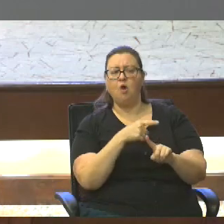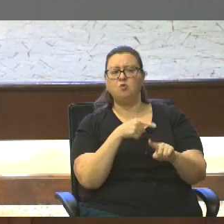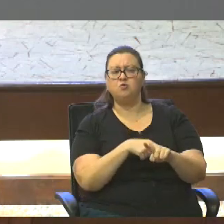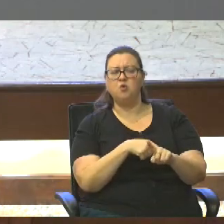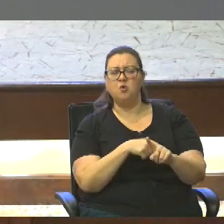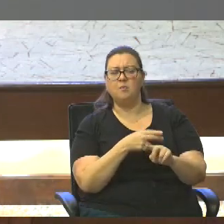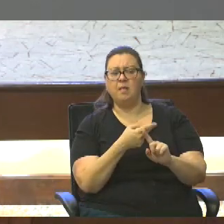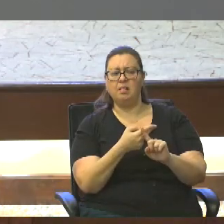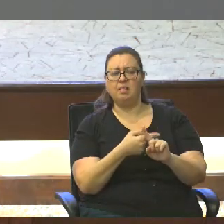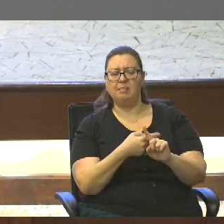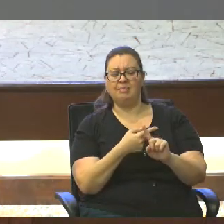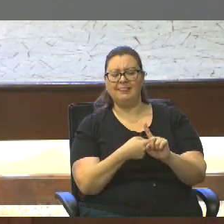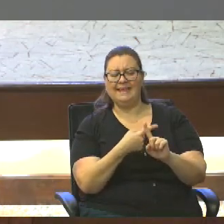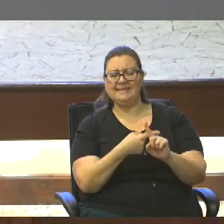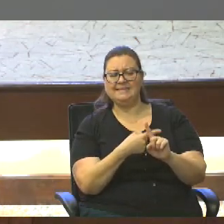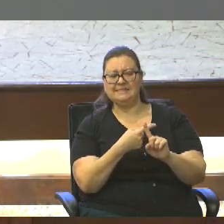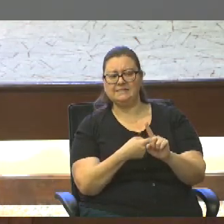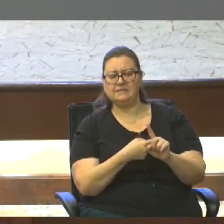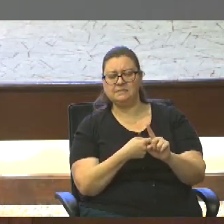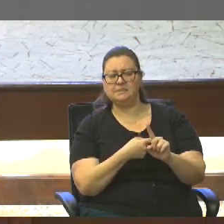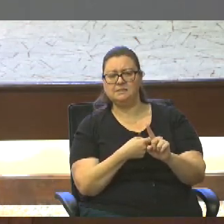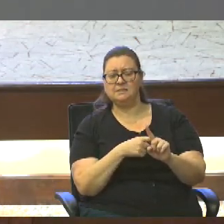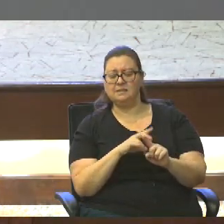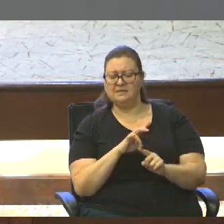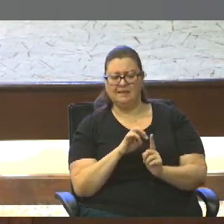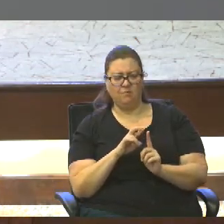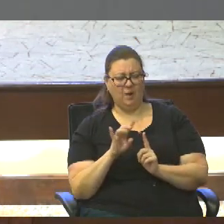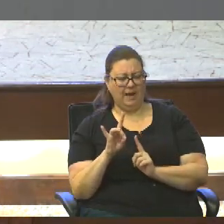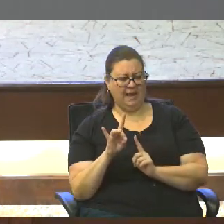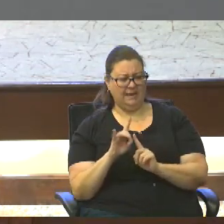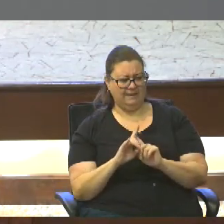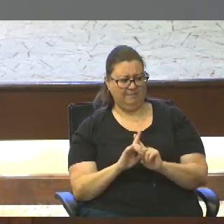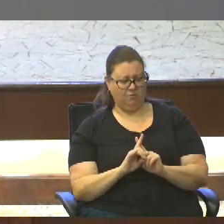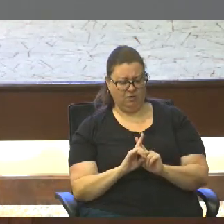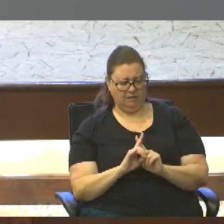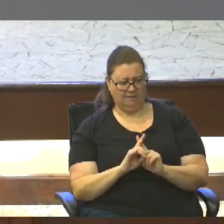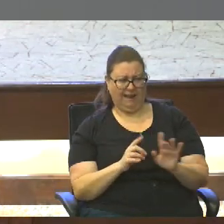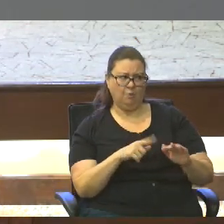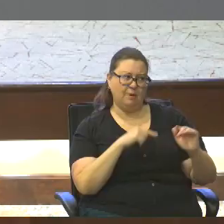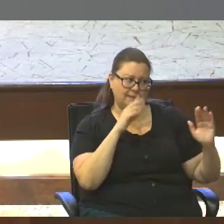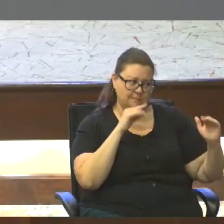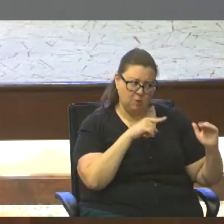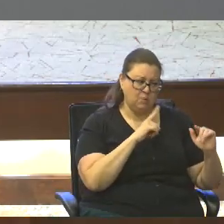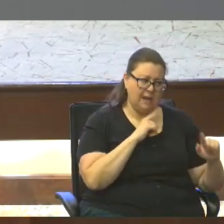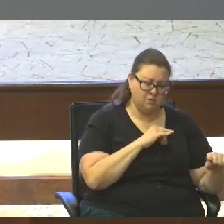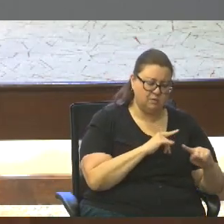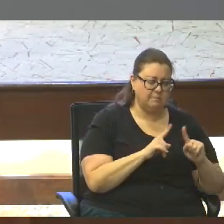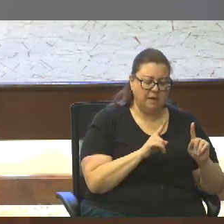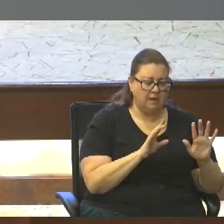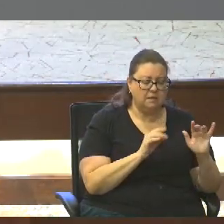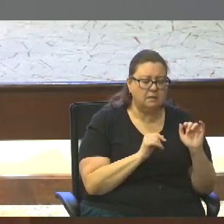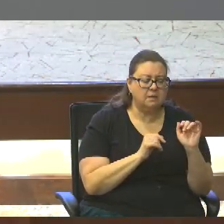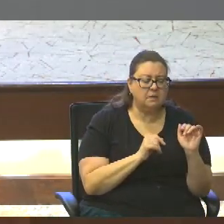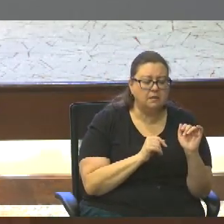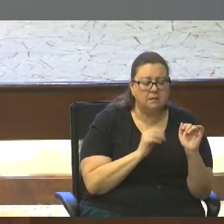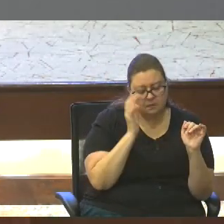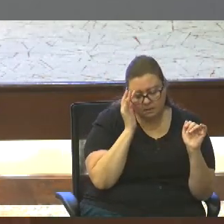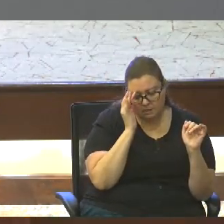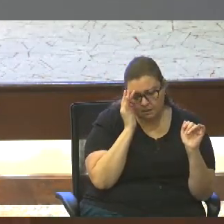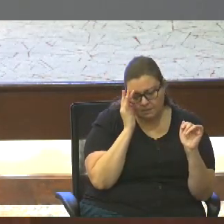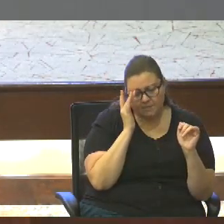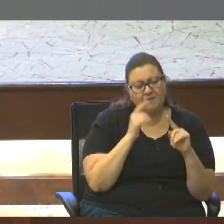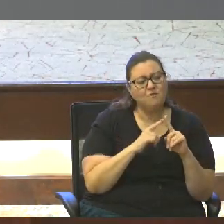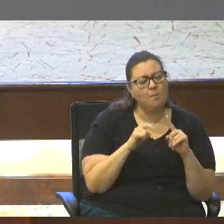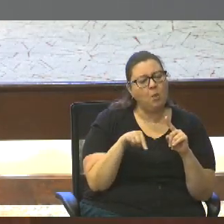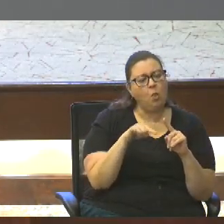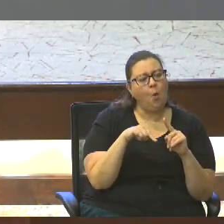now because you may not know, because out of these 7 or 8 on this slide up there, are there explicit, is